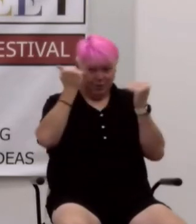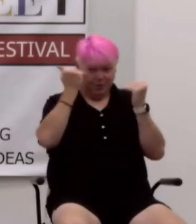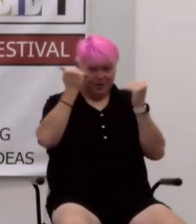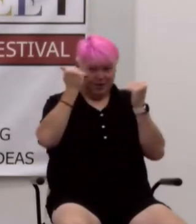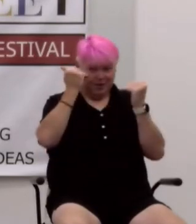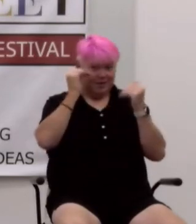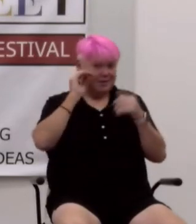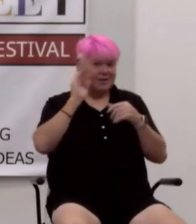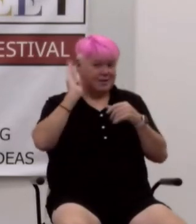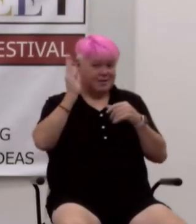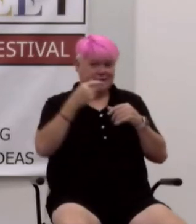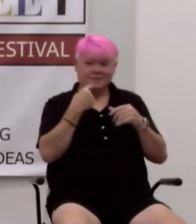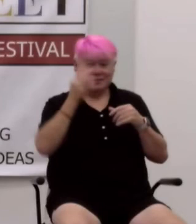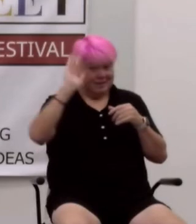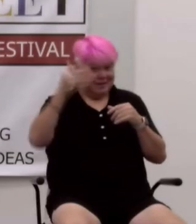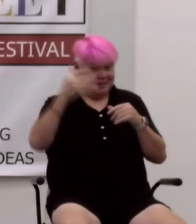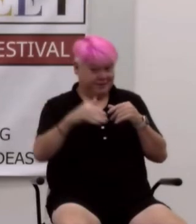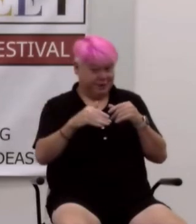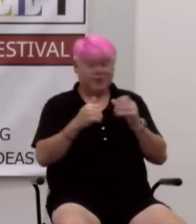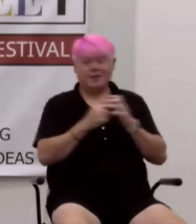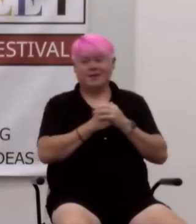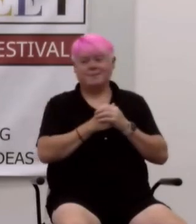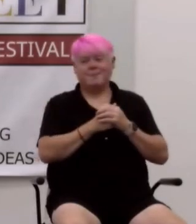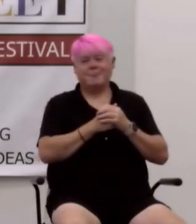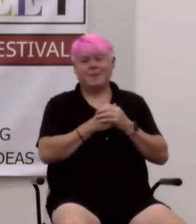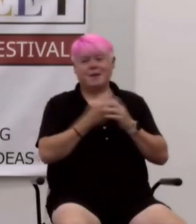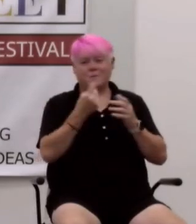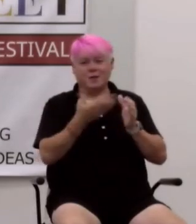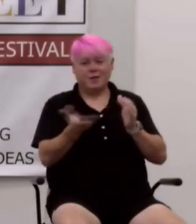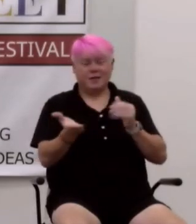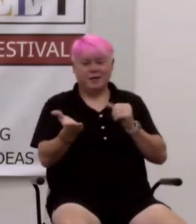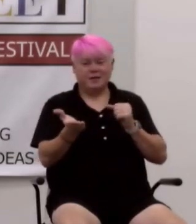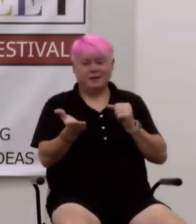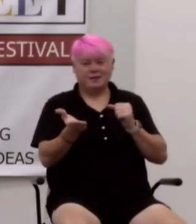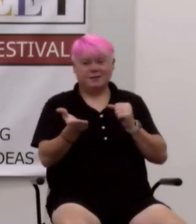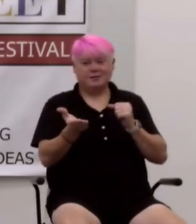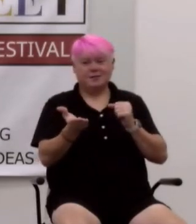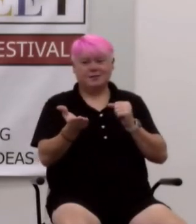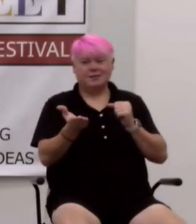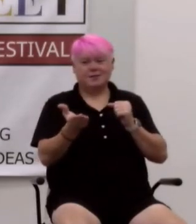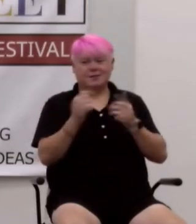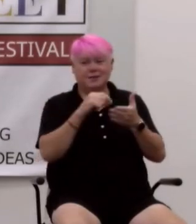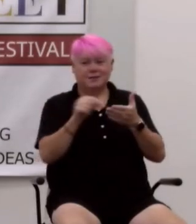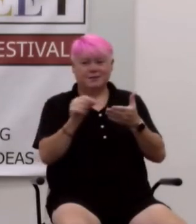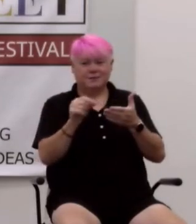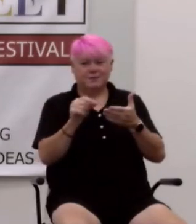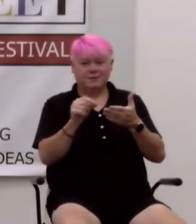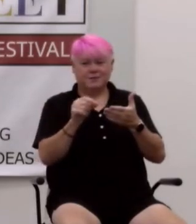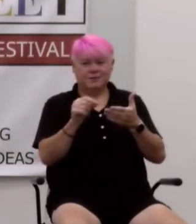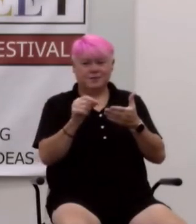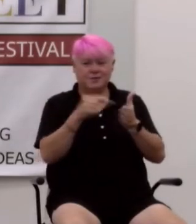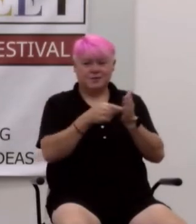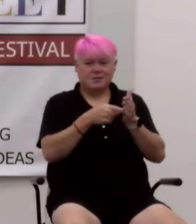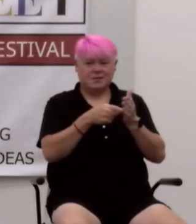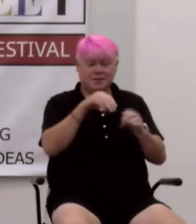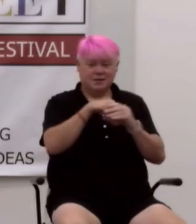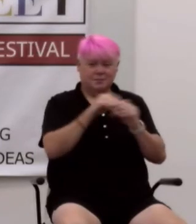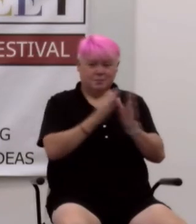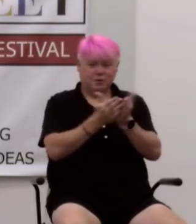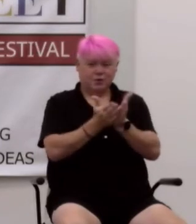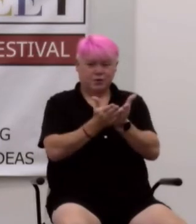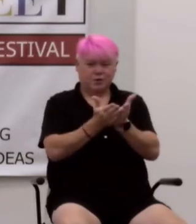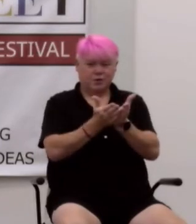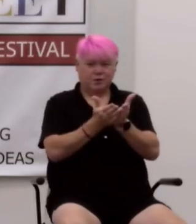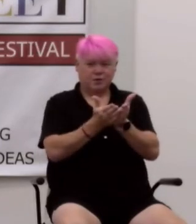say never. I think one of the things, and I wrote this in the book, what